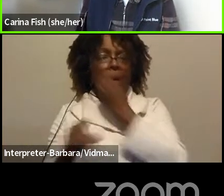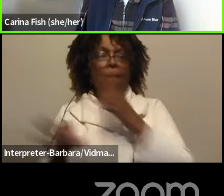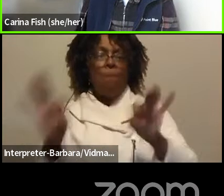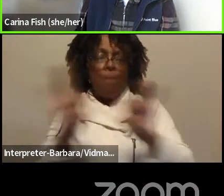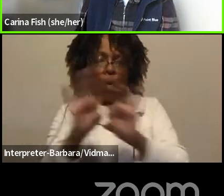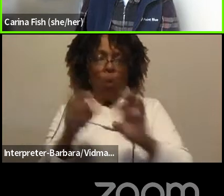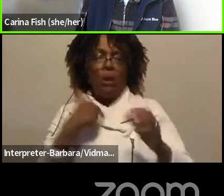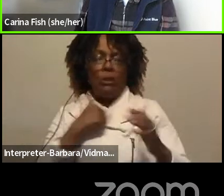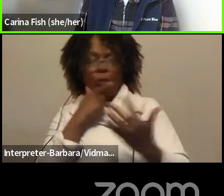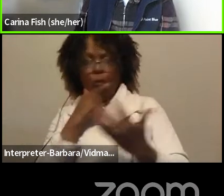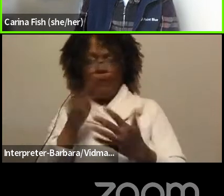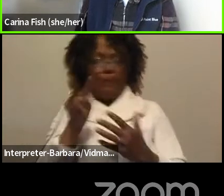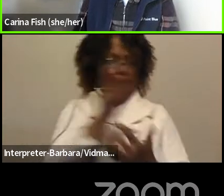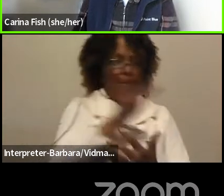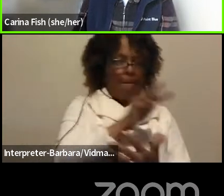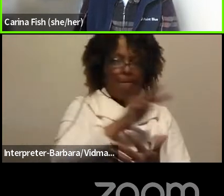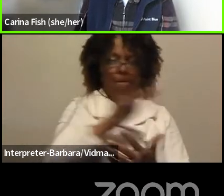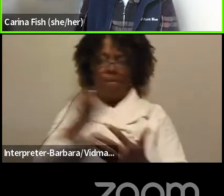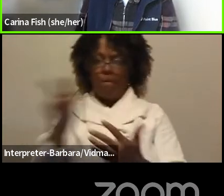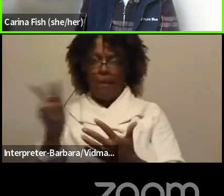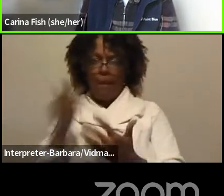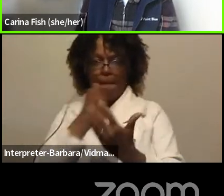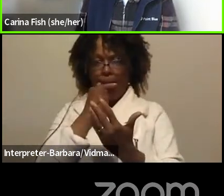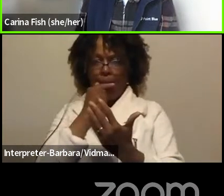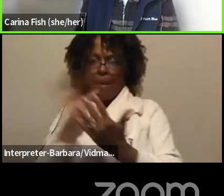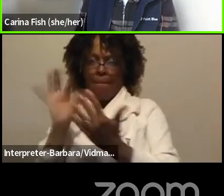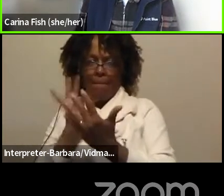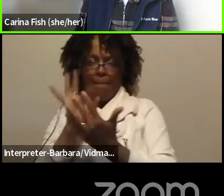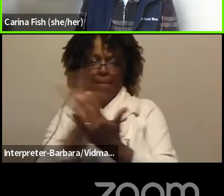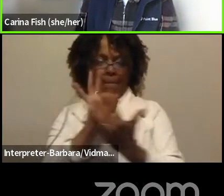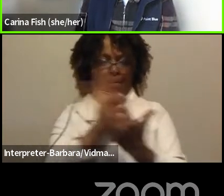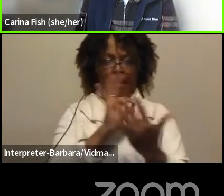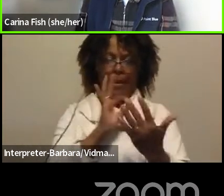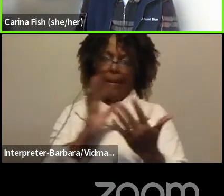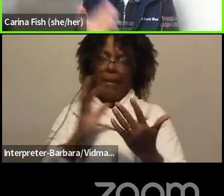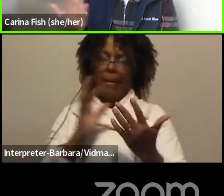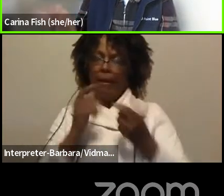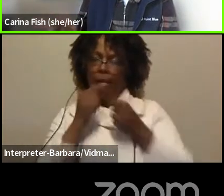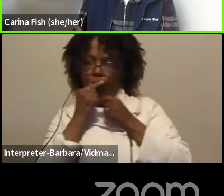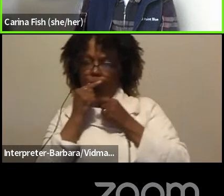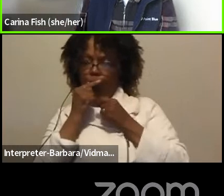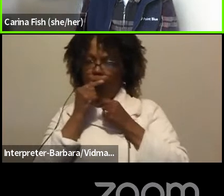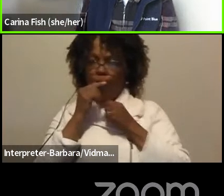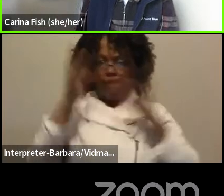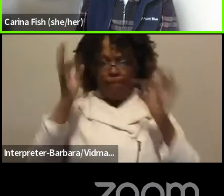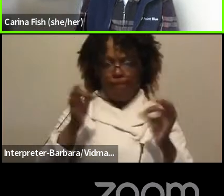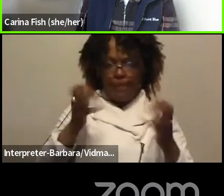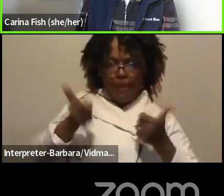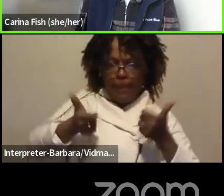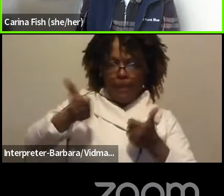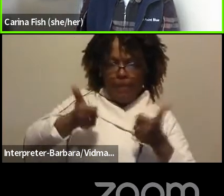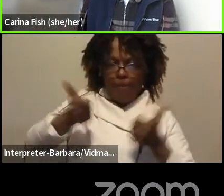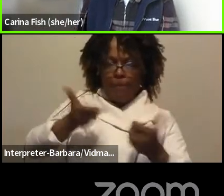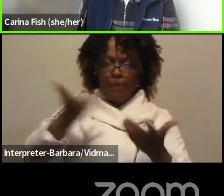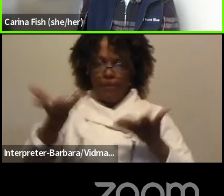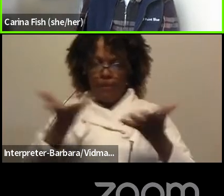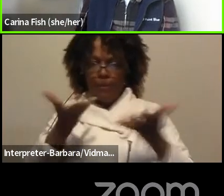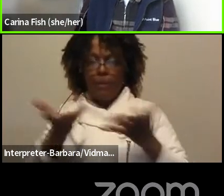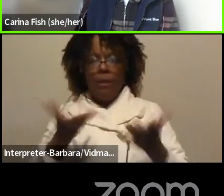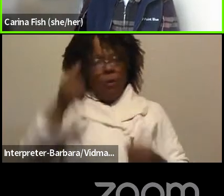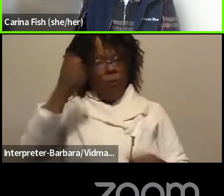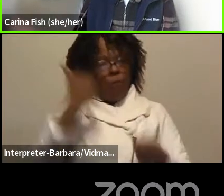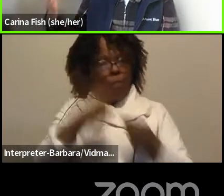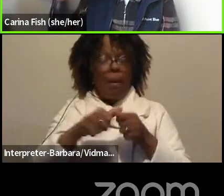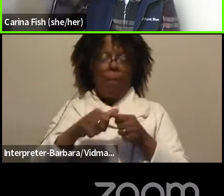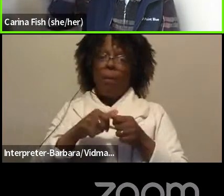choose where you think you're going to be most effective. Because again, at the end of the day, like Demarcus said, you're there to get your PhD or you're there to get your degree. They're not paying you to do